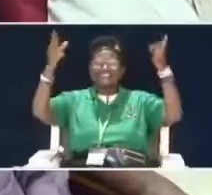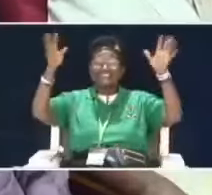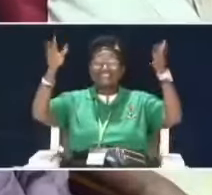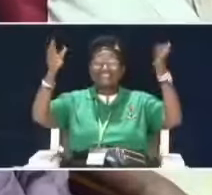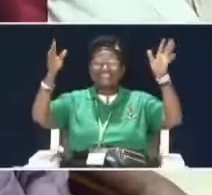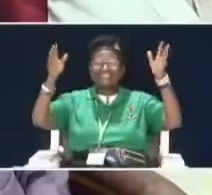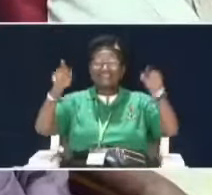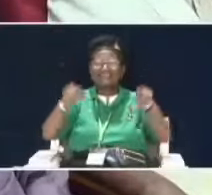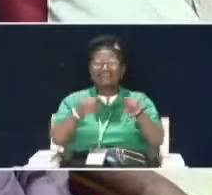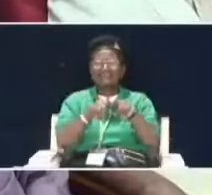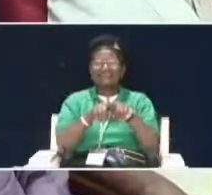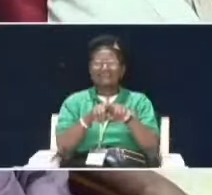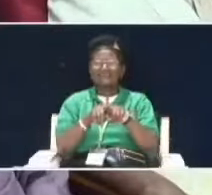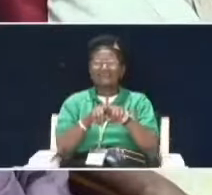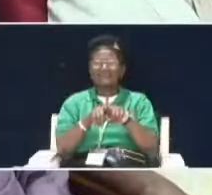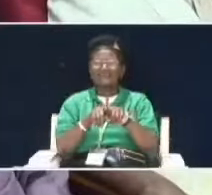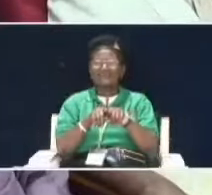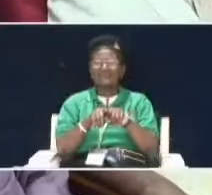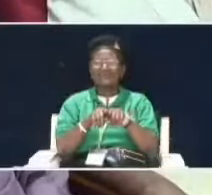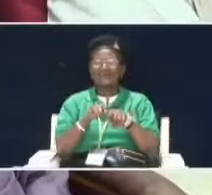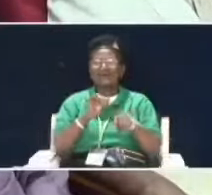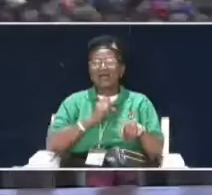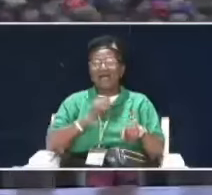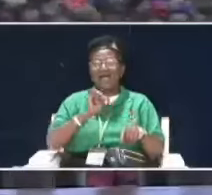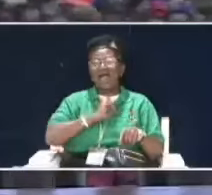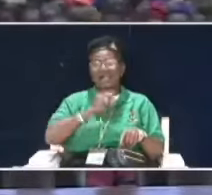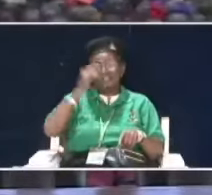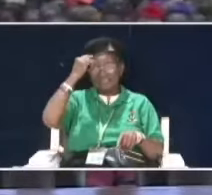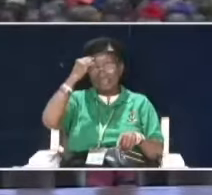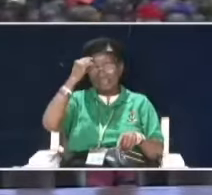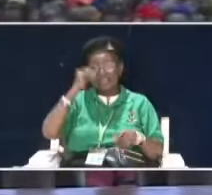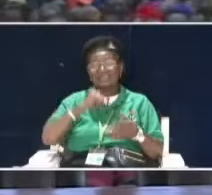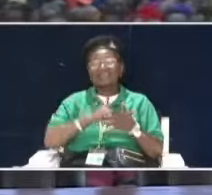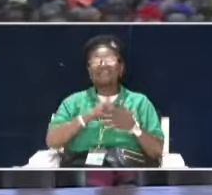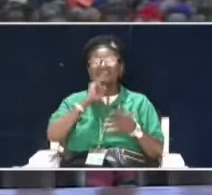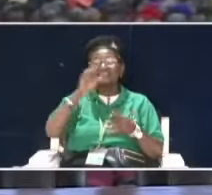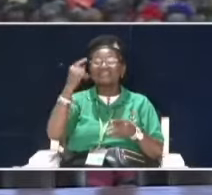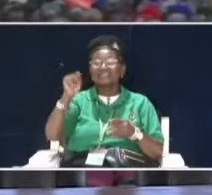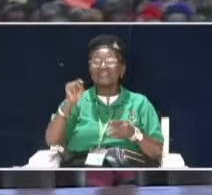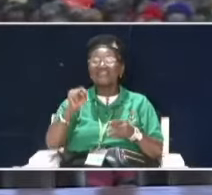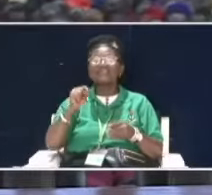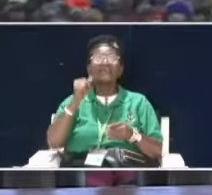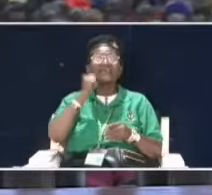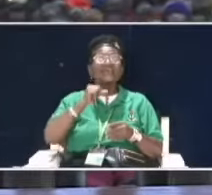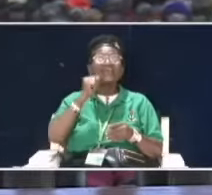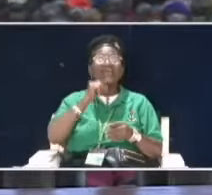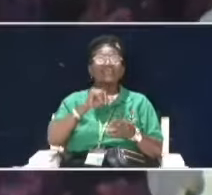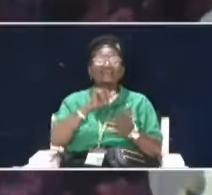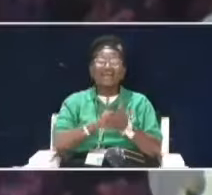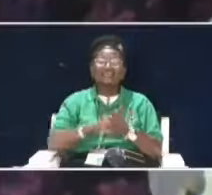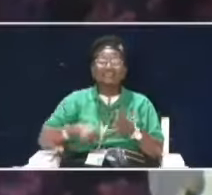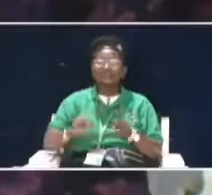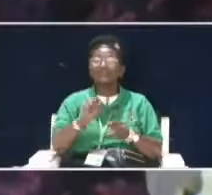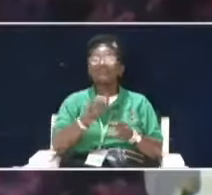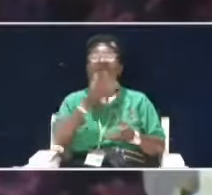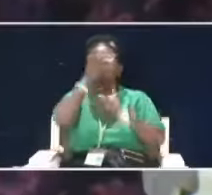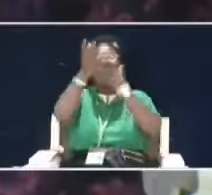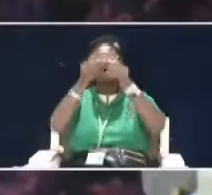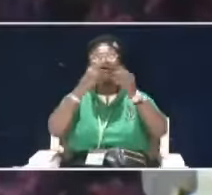So I think it is the girls who shall praise the Lord tonight.